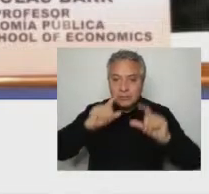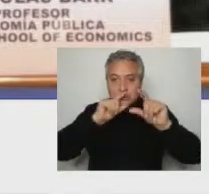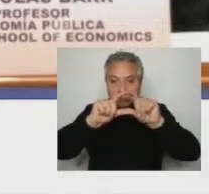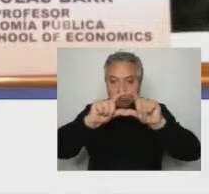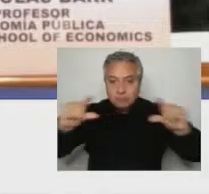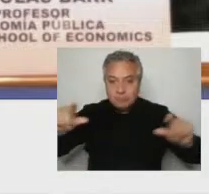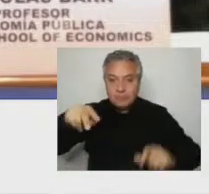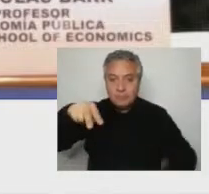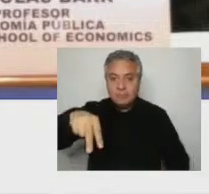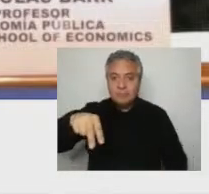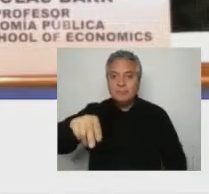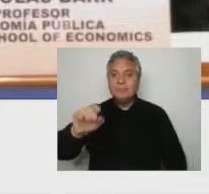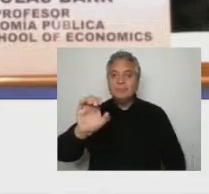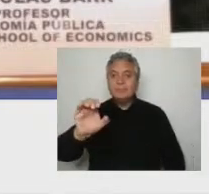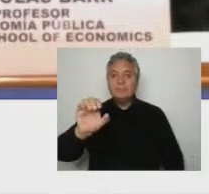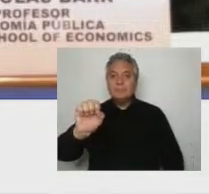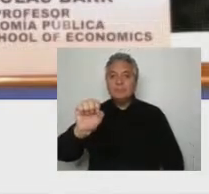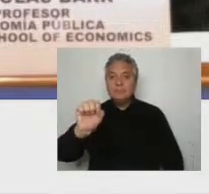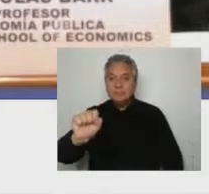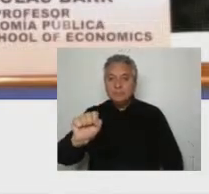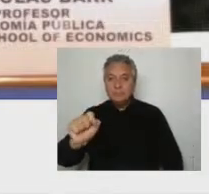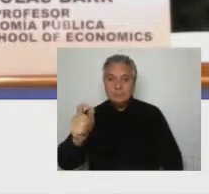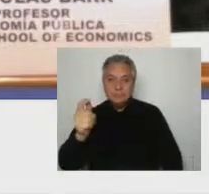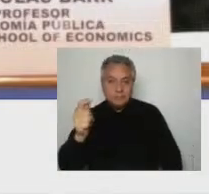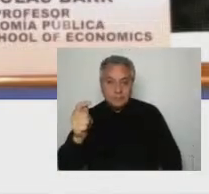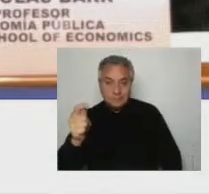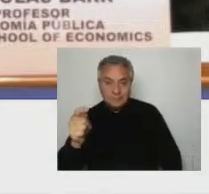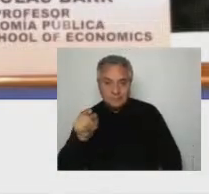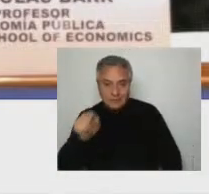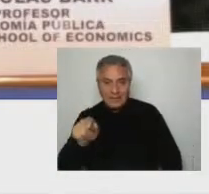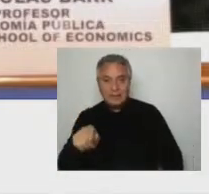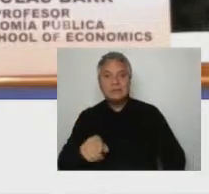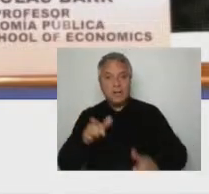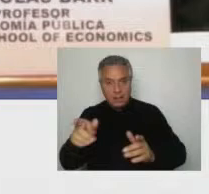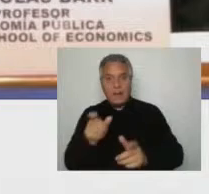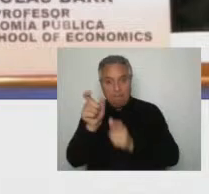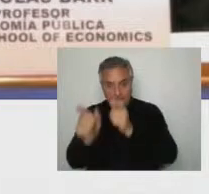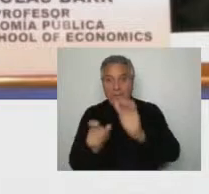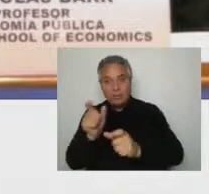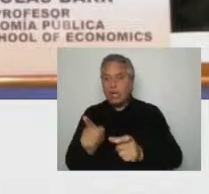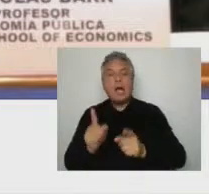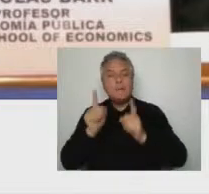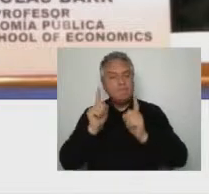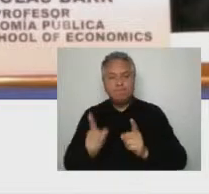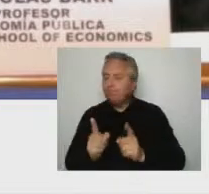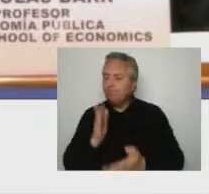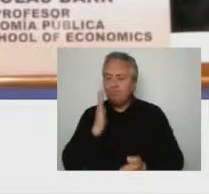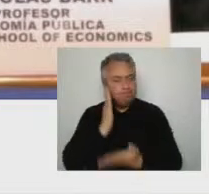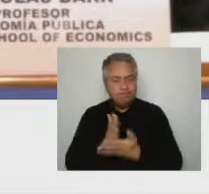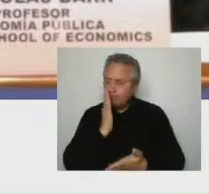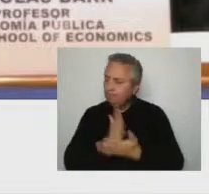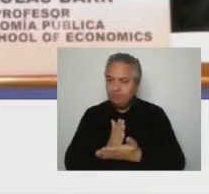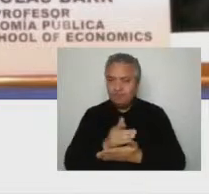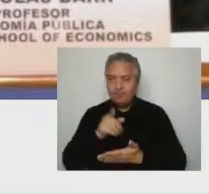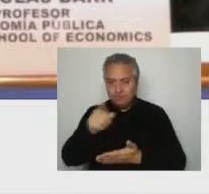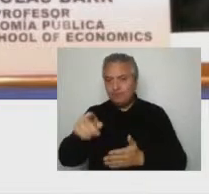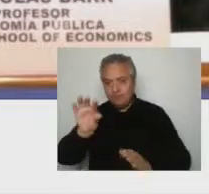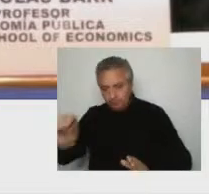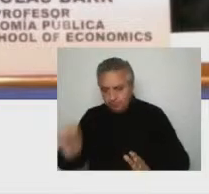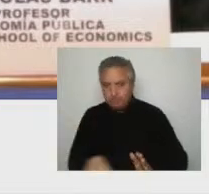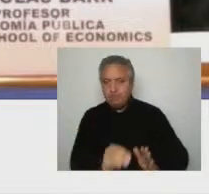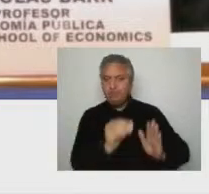is obliged to enroll the worker automatically into Nest. There's limited choice, which I will come on